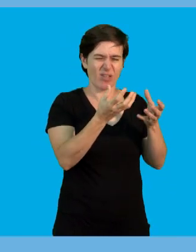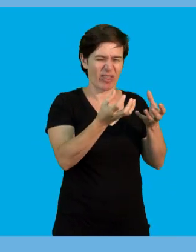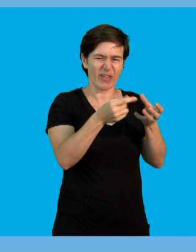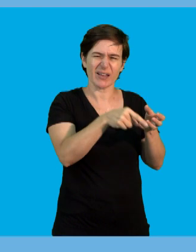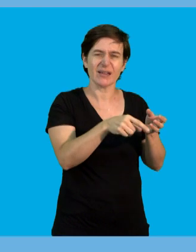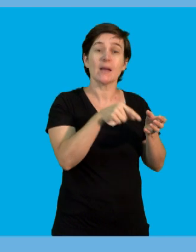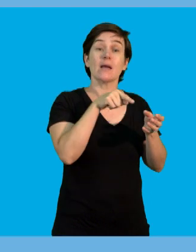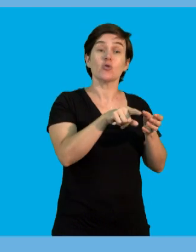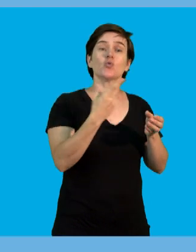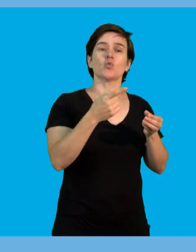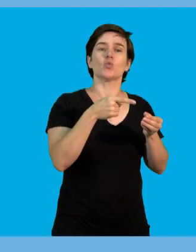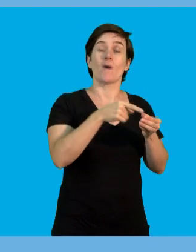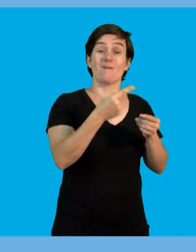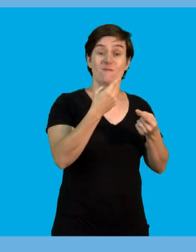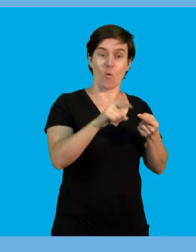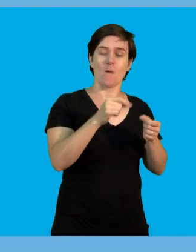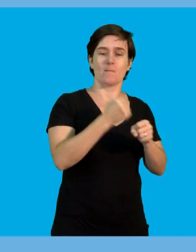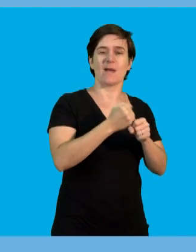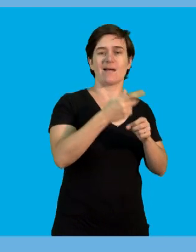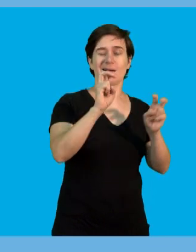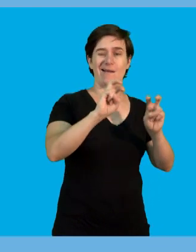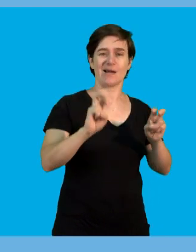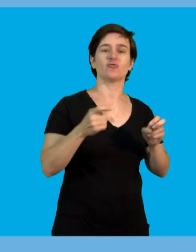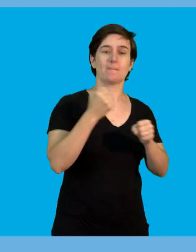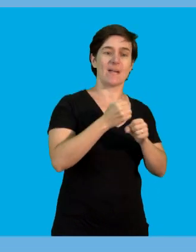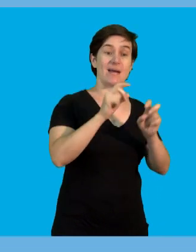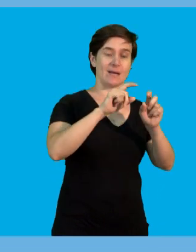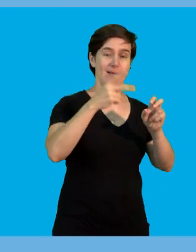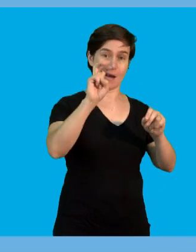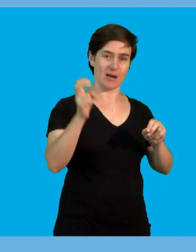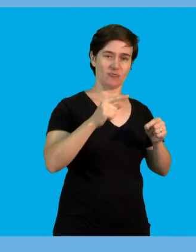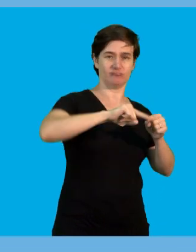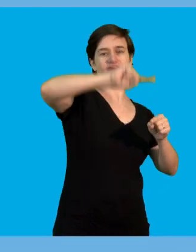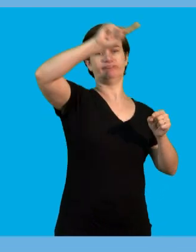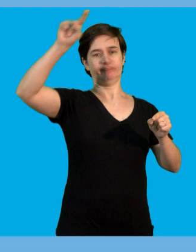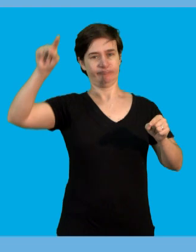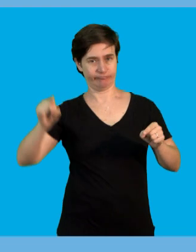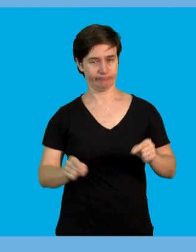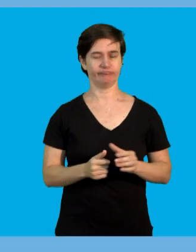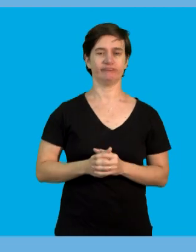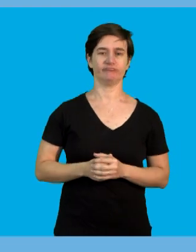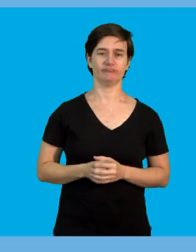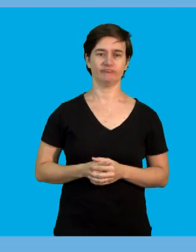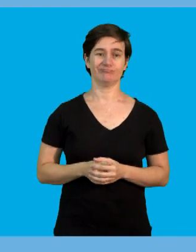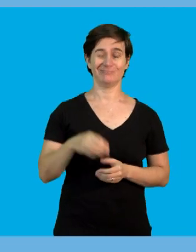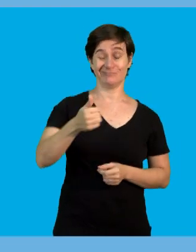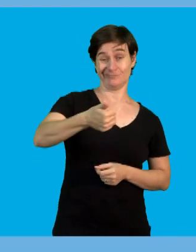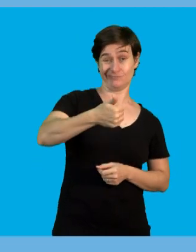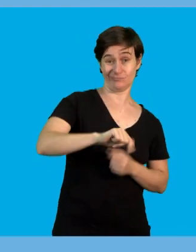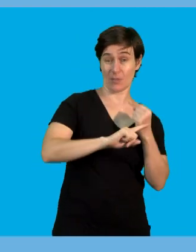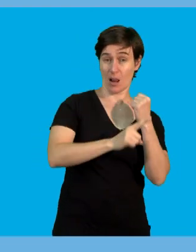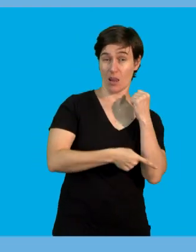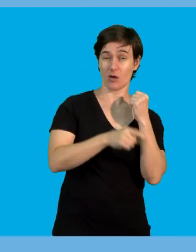electricity. Remember, it can be a solution or a paste that is used to conduct electricity. And then lastly,